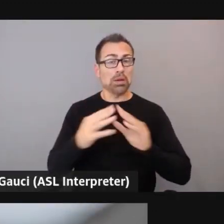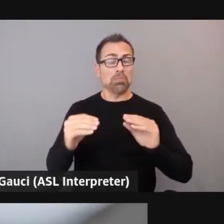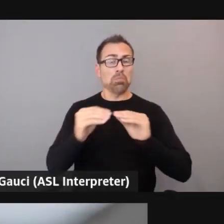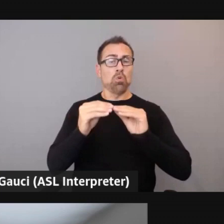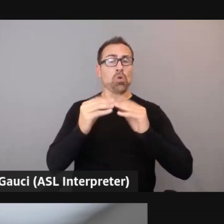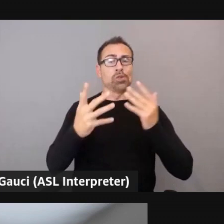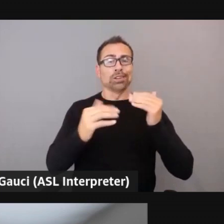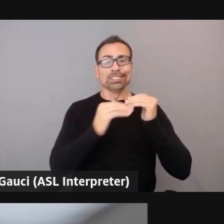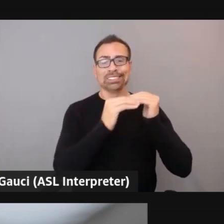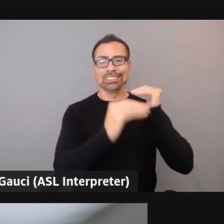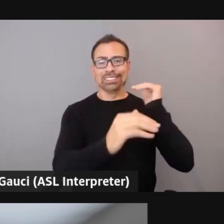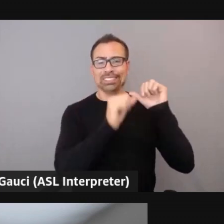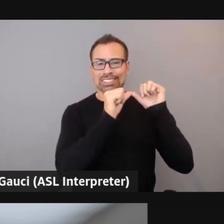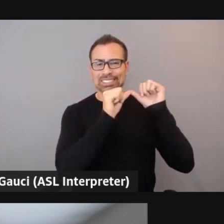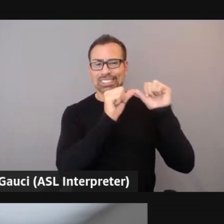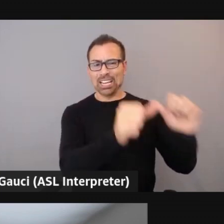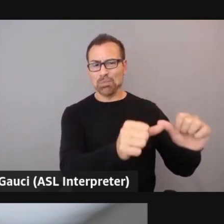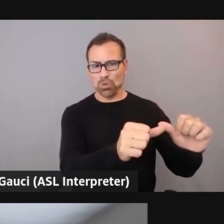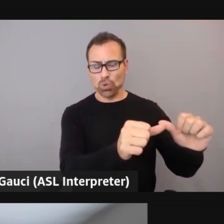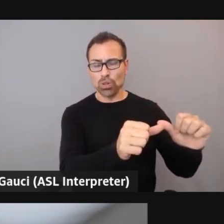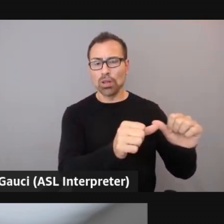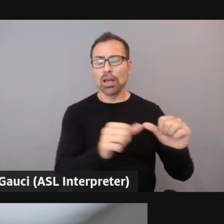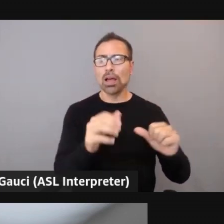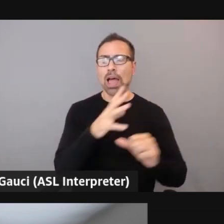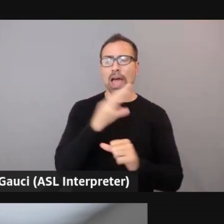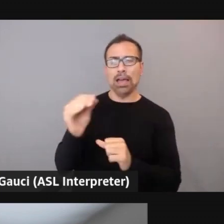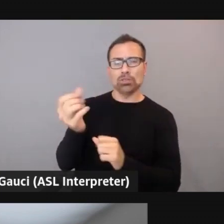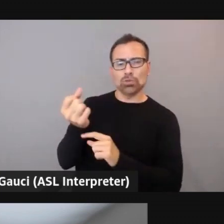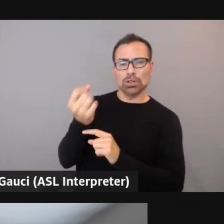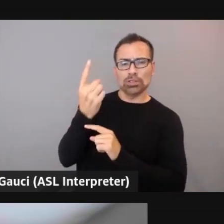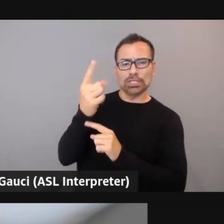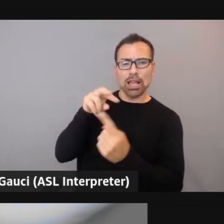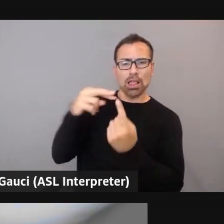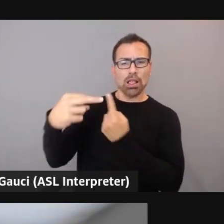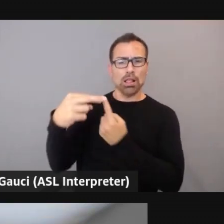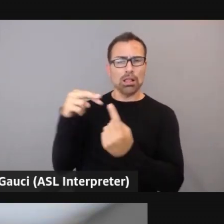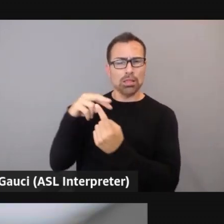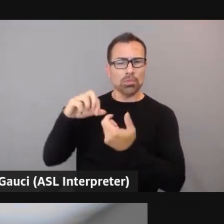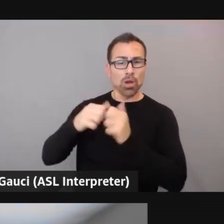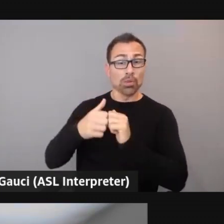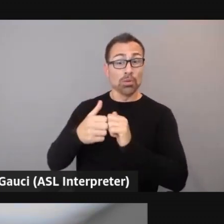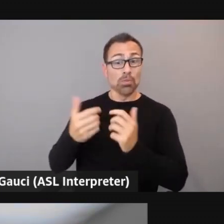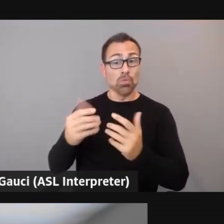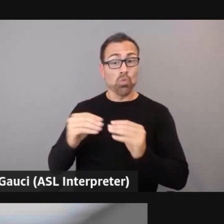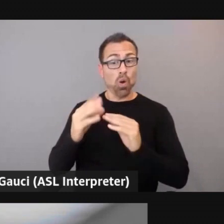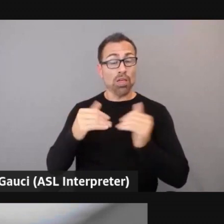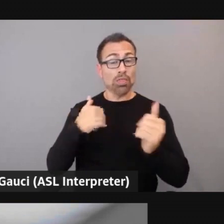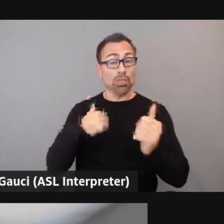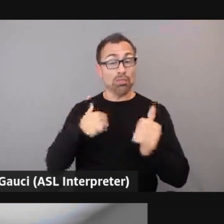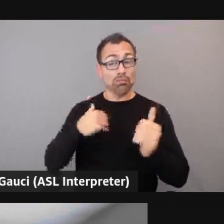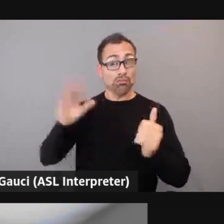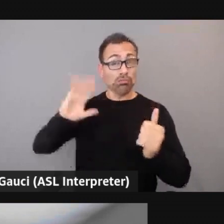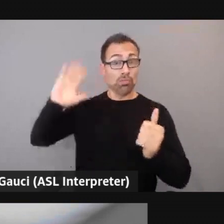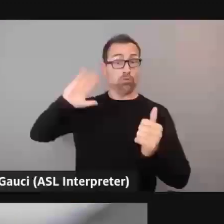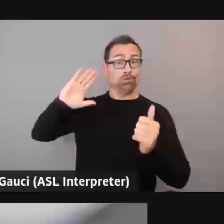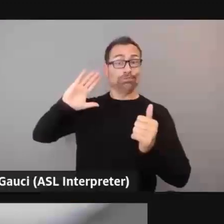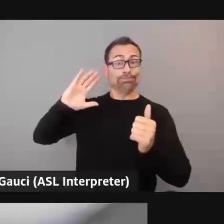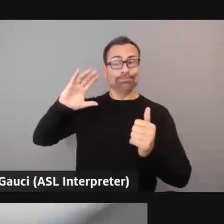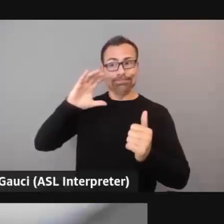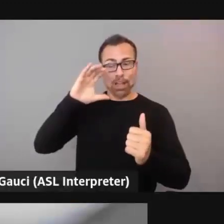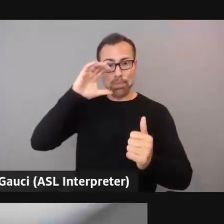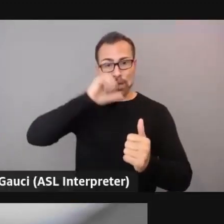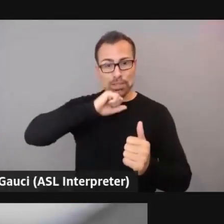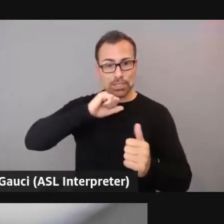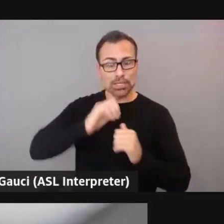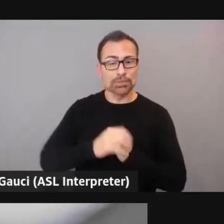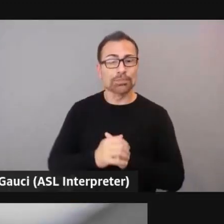problem much better than what they may have originally hypothesized. Absolutely, Kyle. And I mean, even in the example that you just